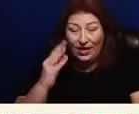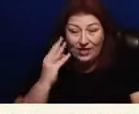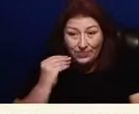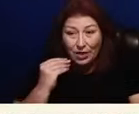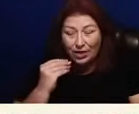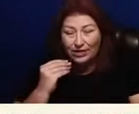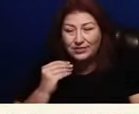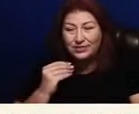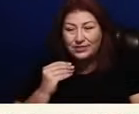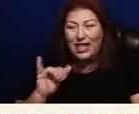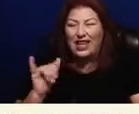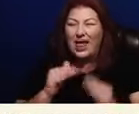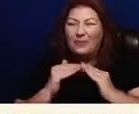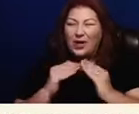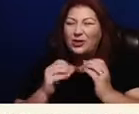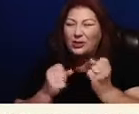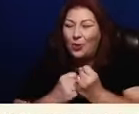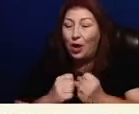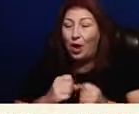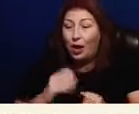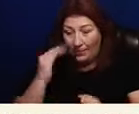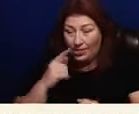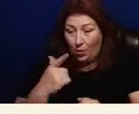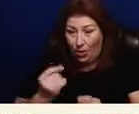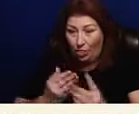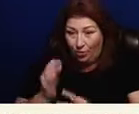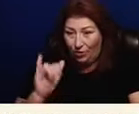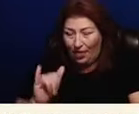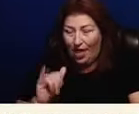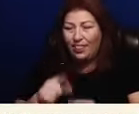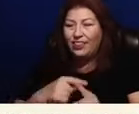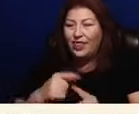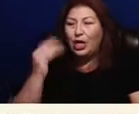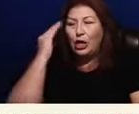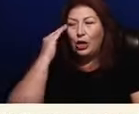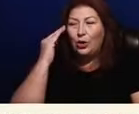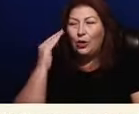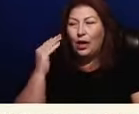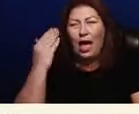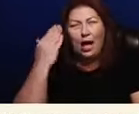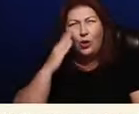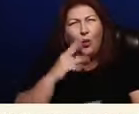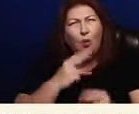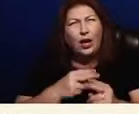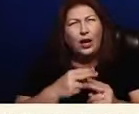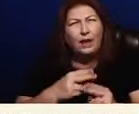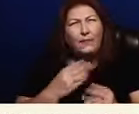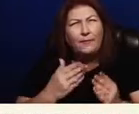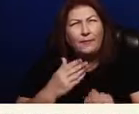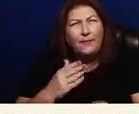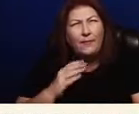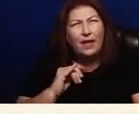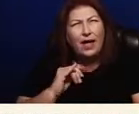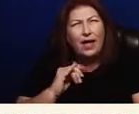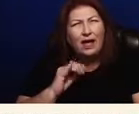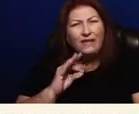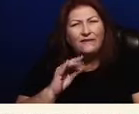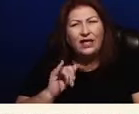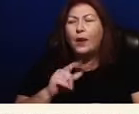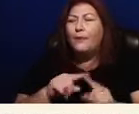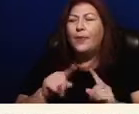like peer support, because he went through all that experience, then when the new, I don't know what her name was, maybe Knifey at the end of the movie, but she was